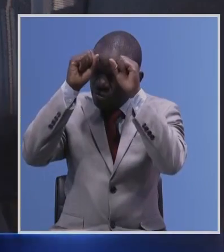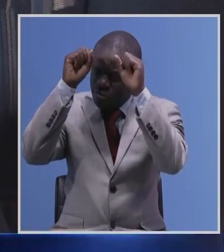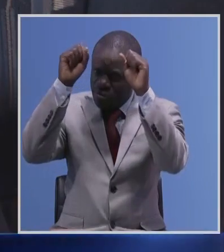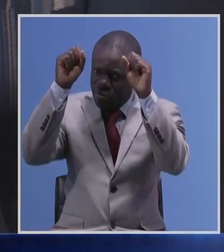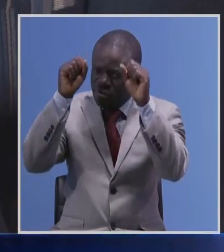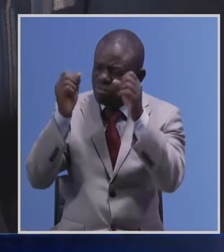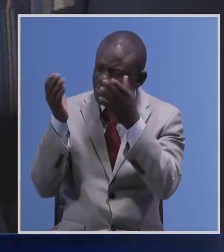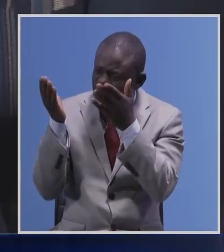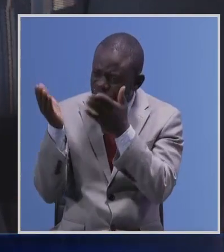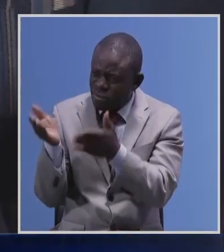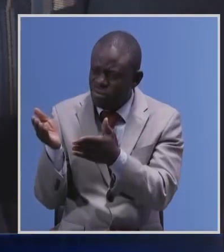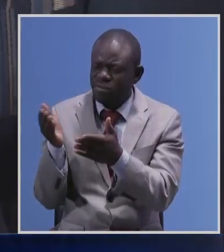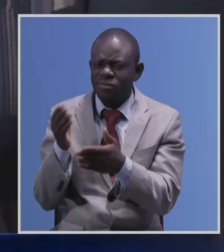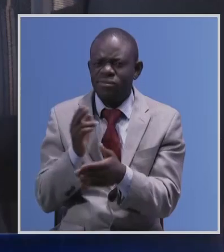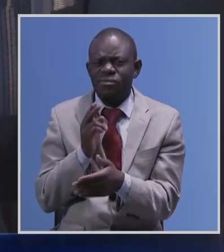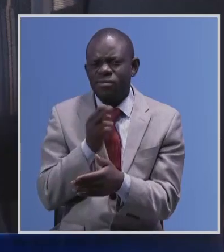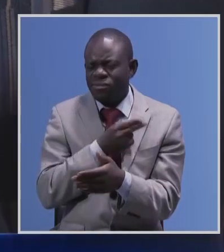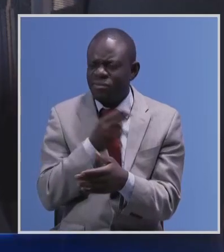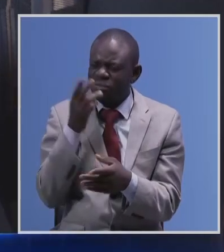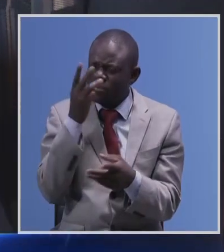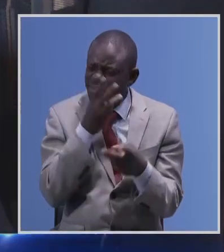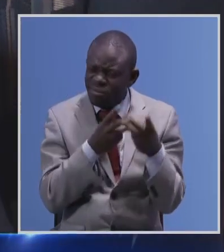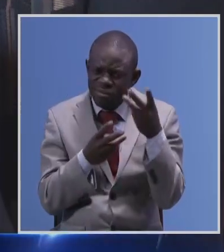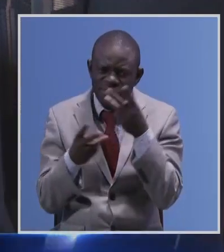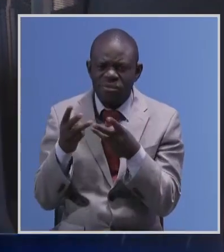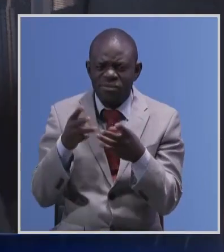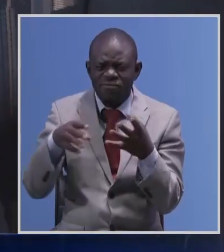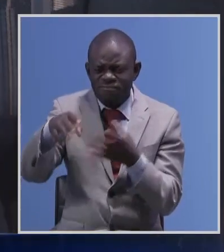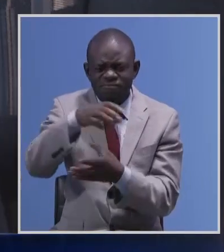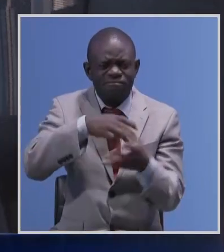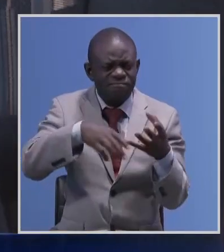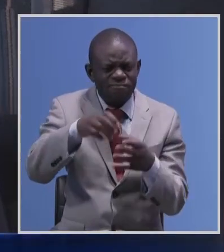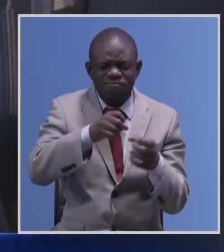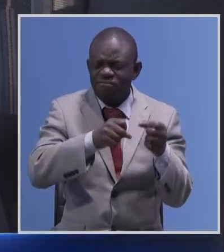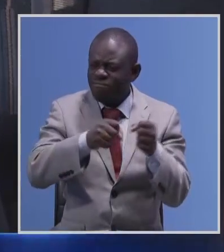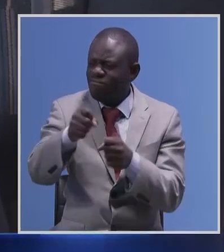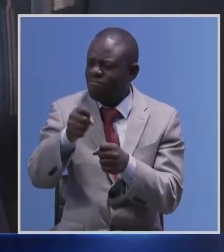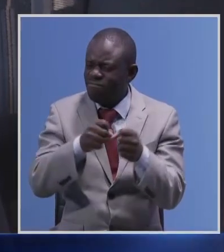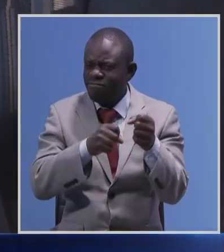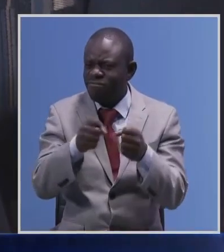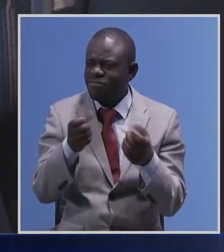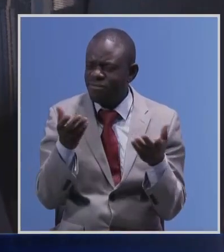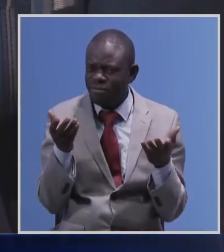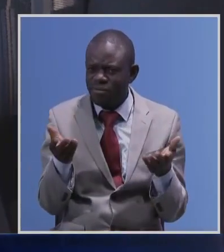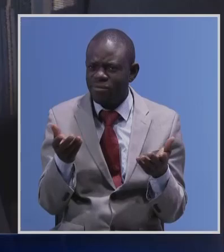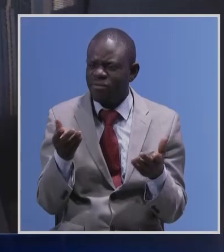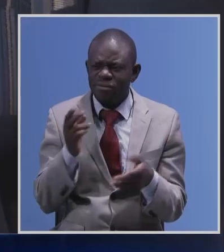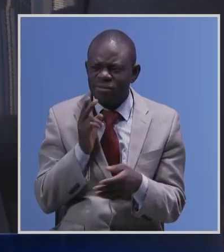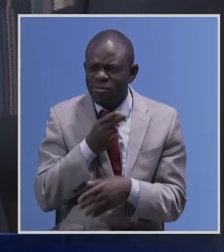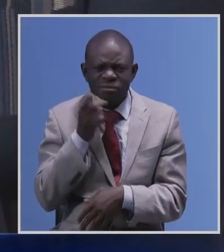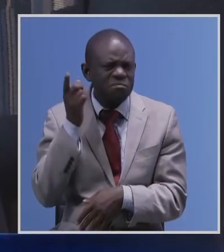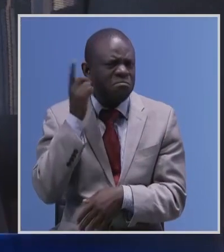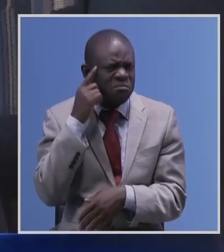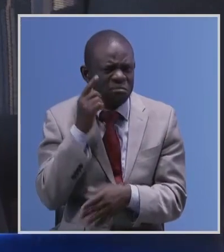We learn with deep regret that we are having a lot of people being slaughtered just because of before